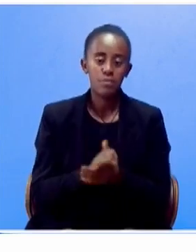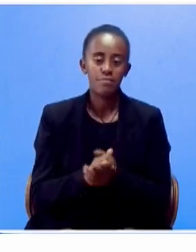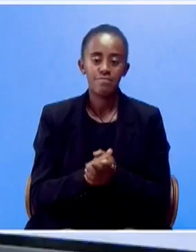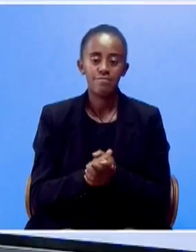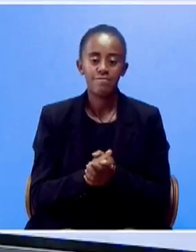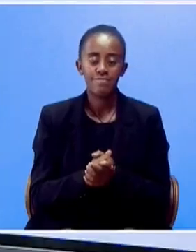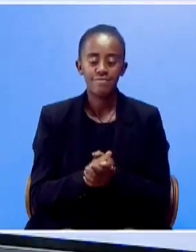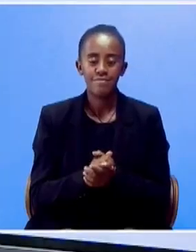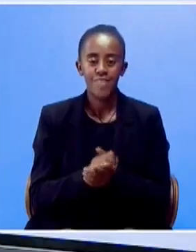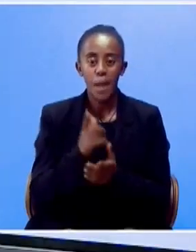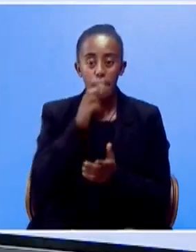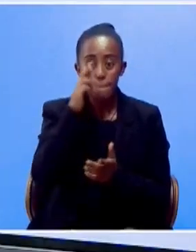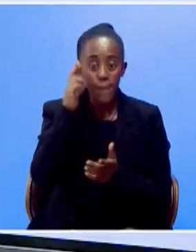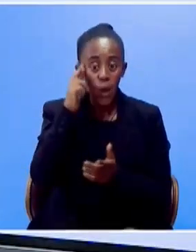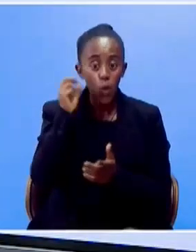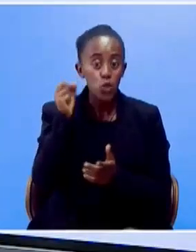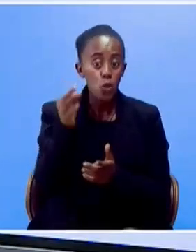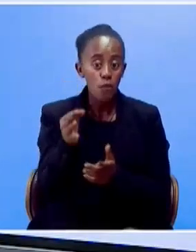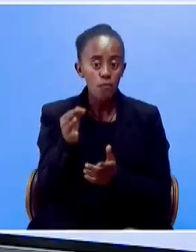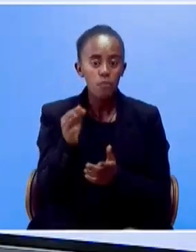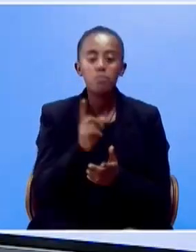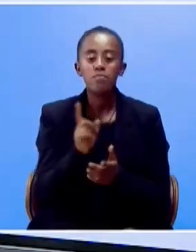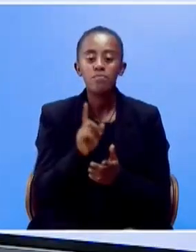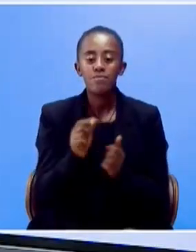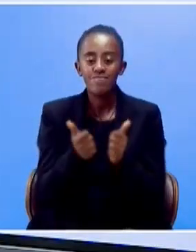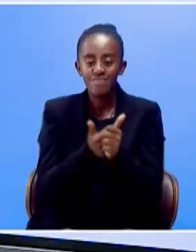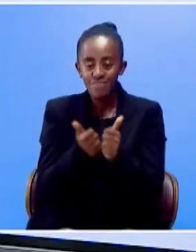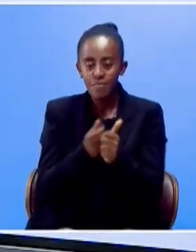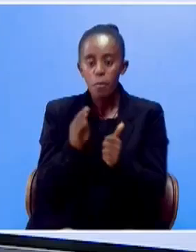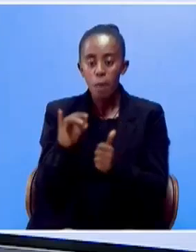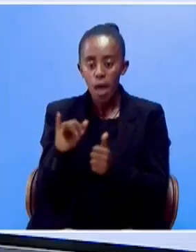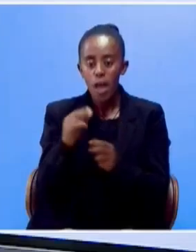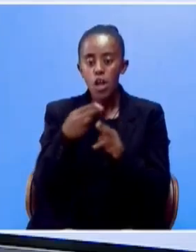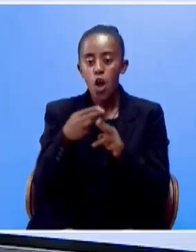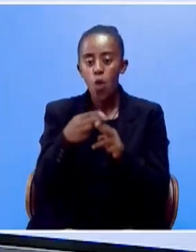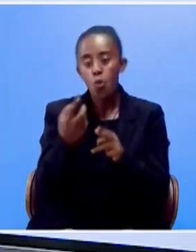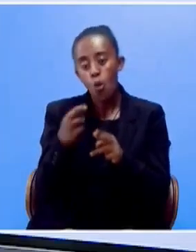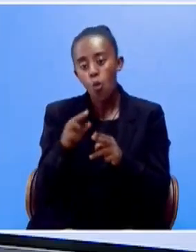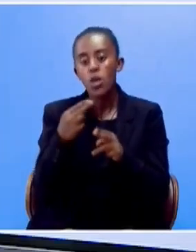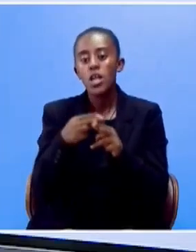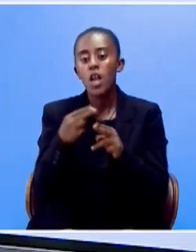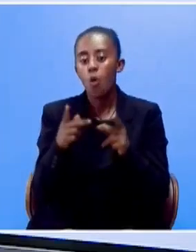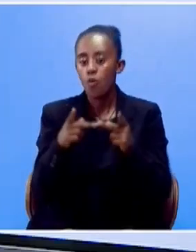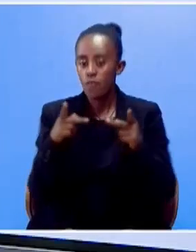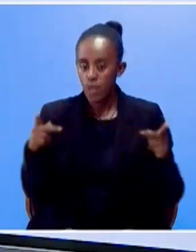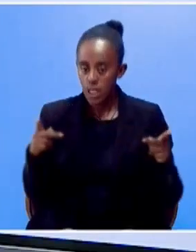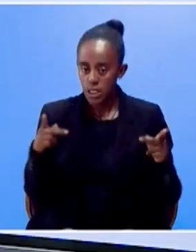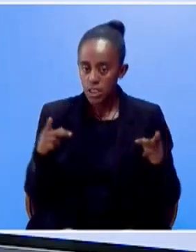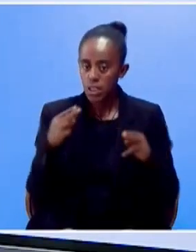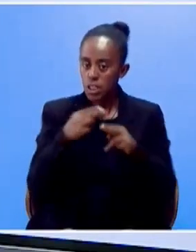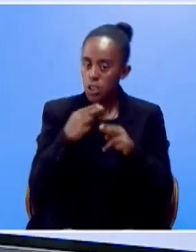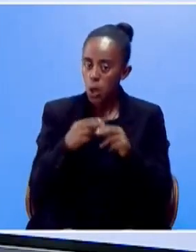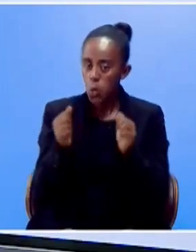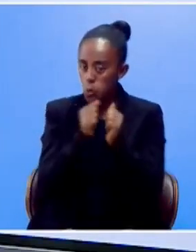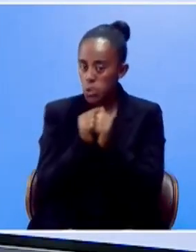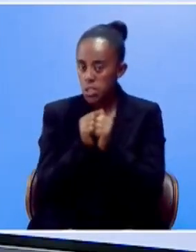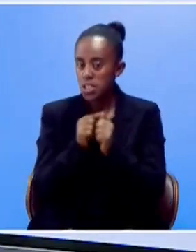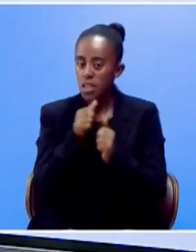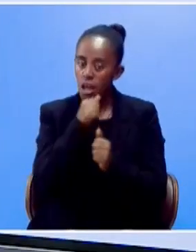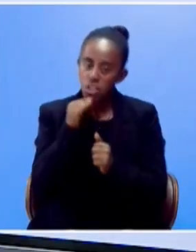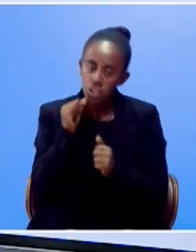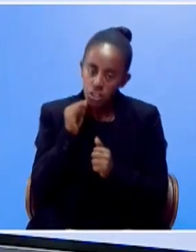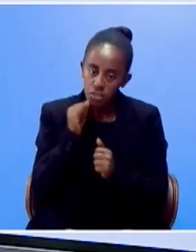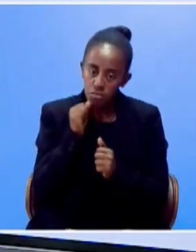Yes? Because of is followed by a noun or noun phrase, which means noun with an adjective. It can